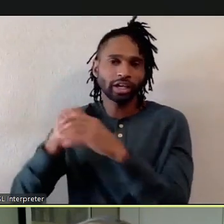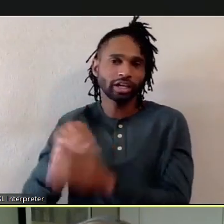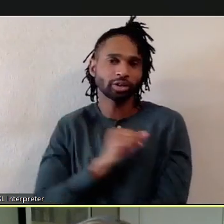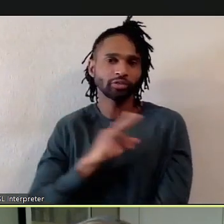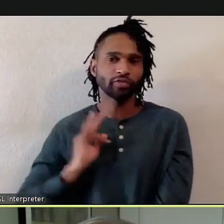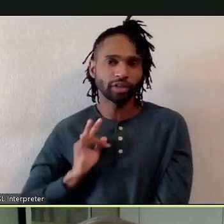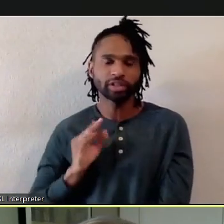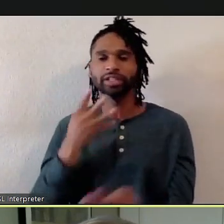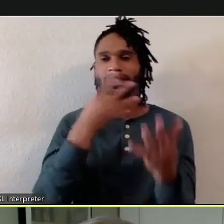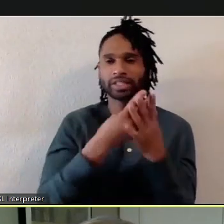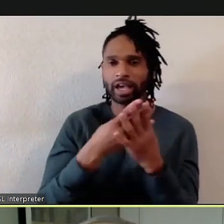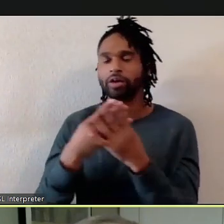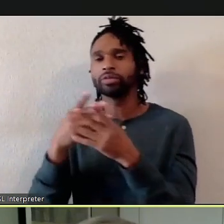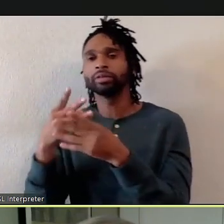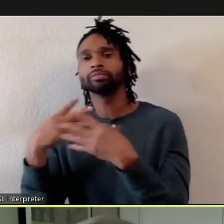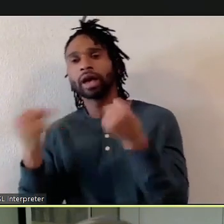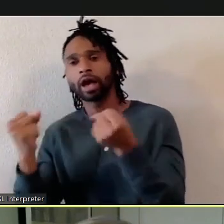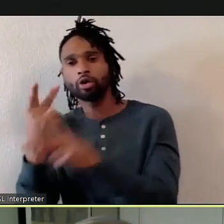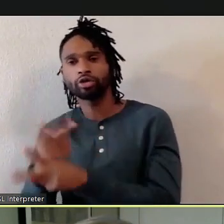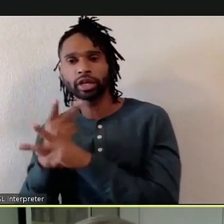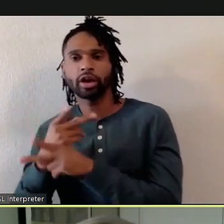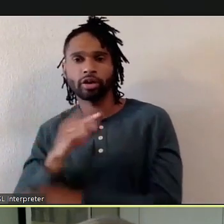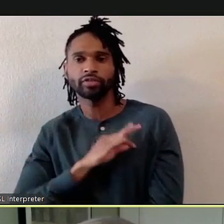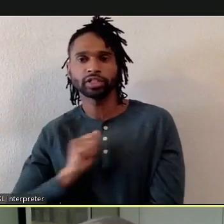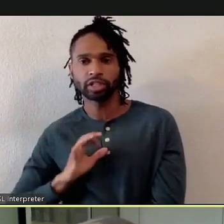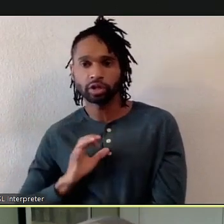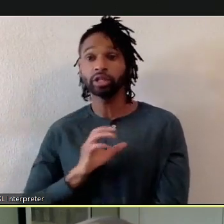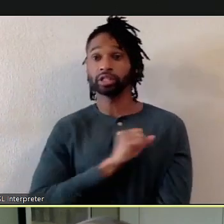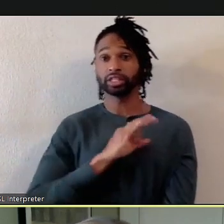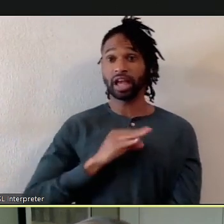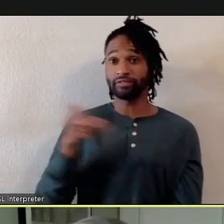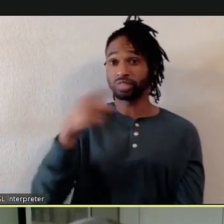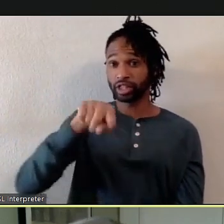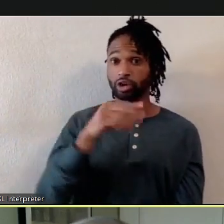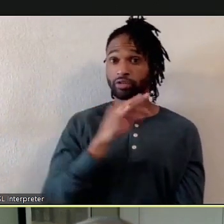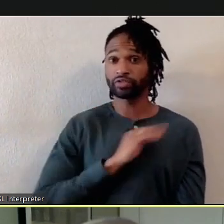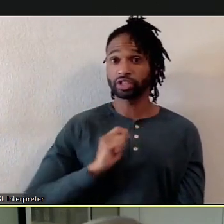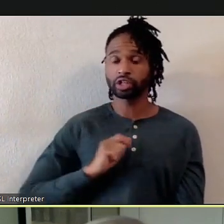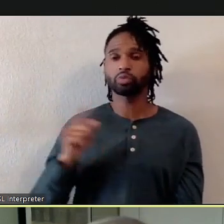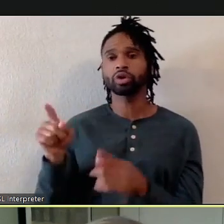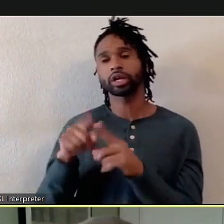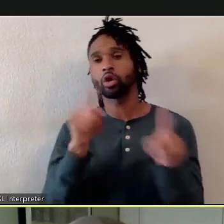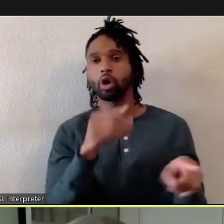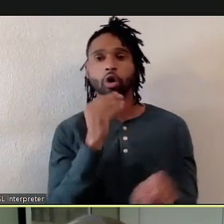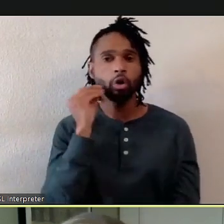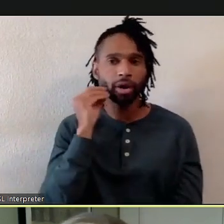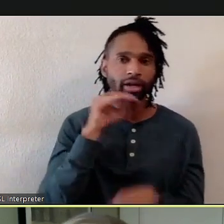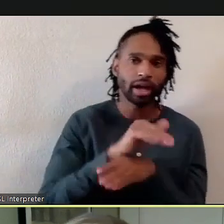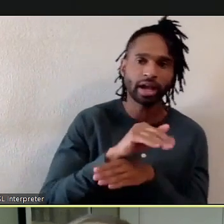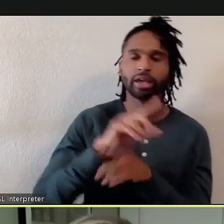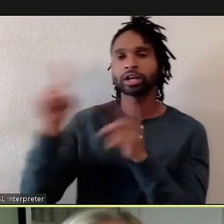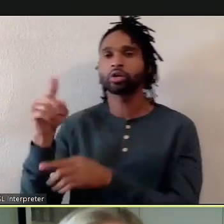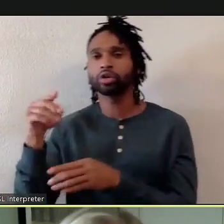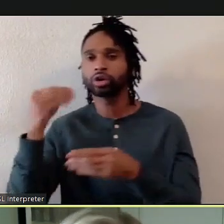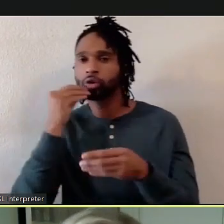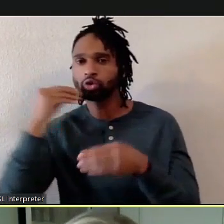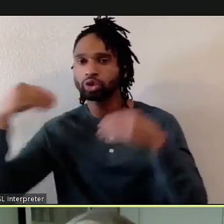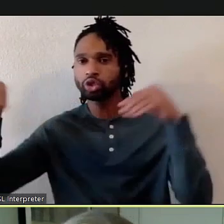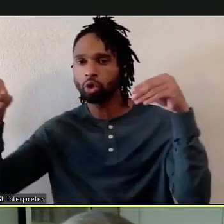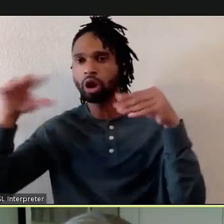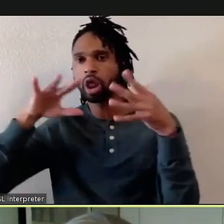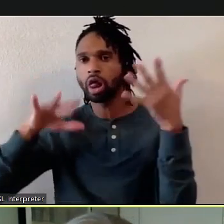cases among staff at those facilities where those staff go home at night, they go to the grocery store, those sorts of things, those